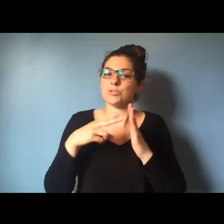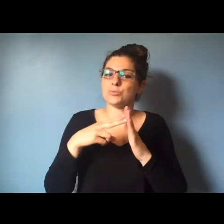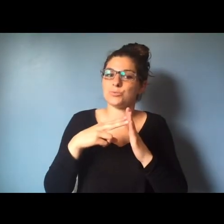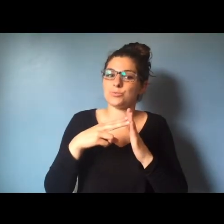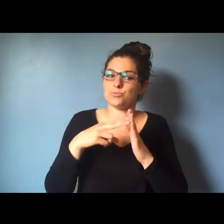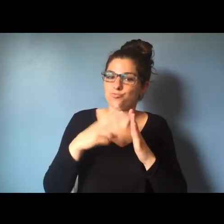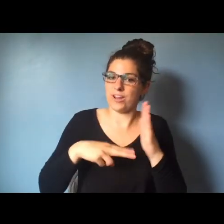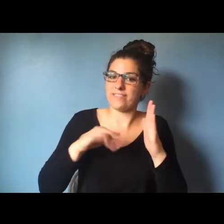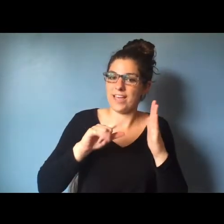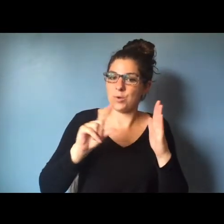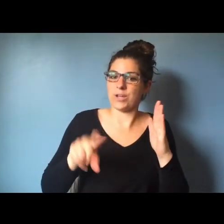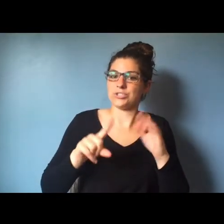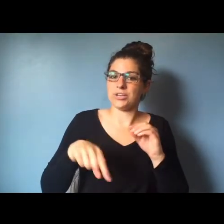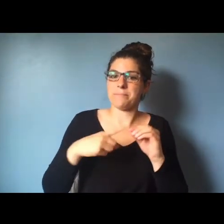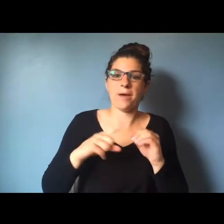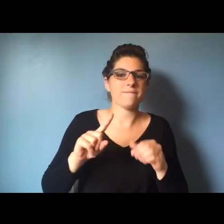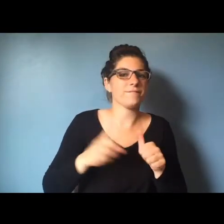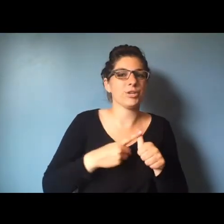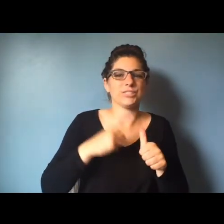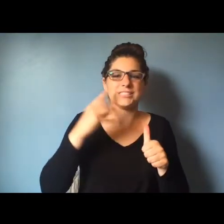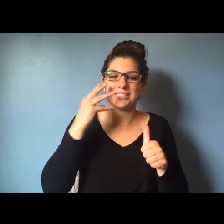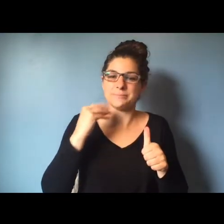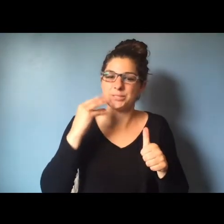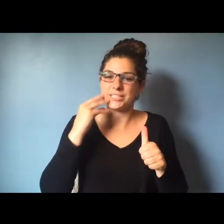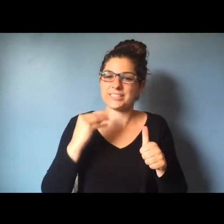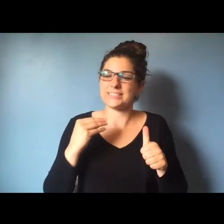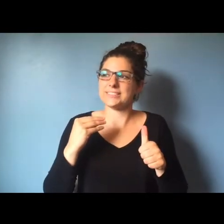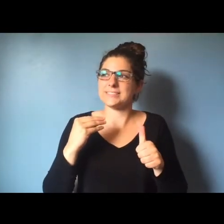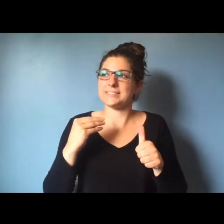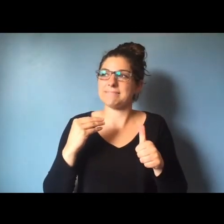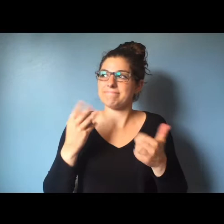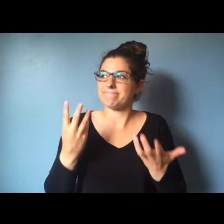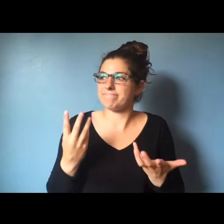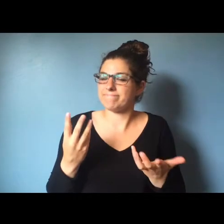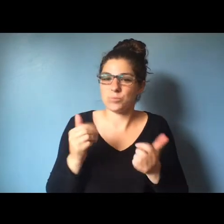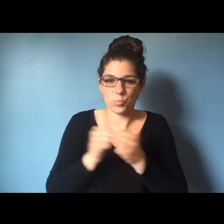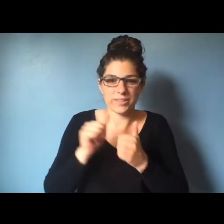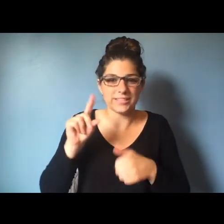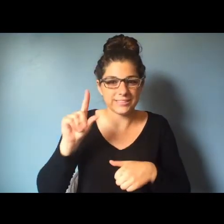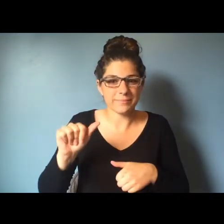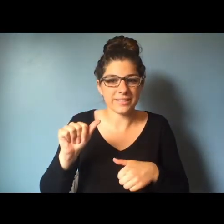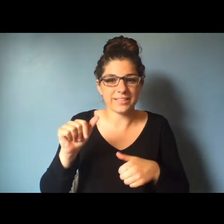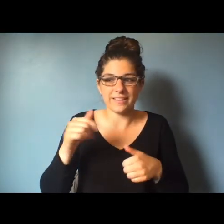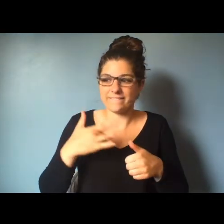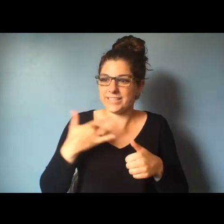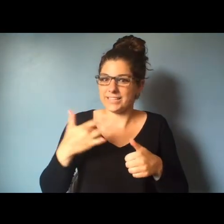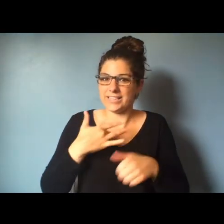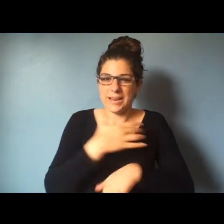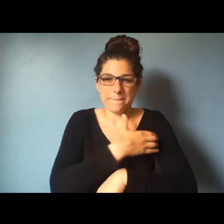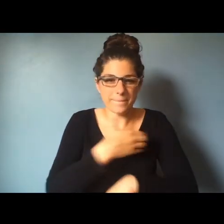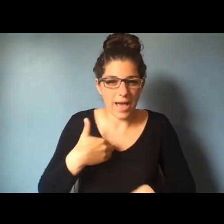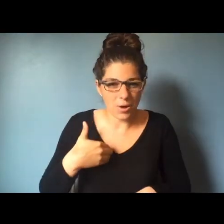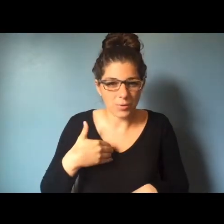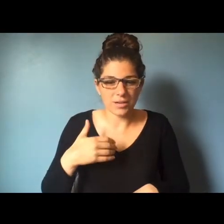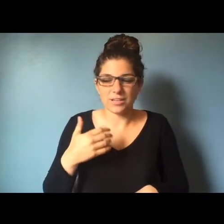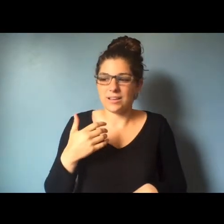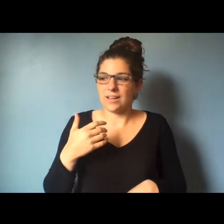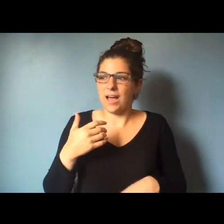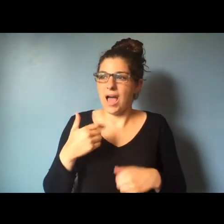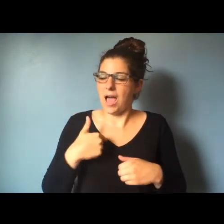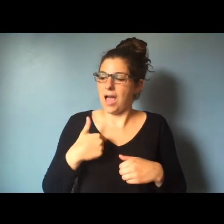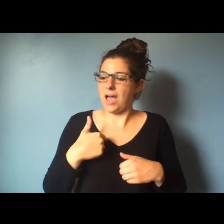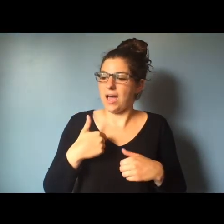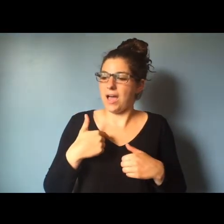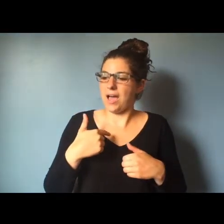that question about, your first experience, with a disability or feeling empowered,